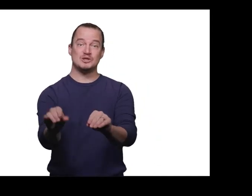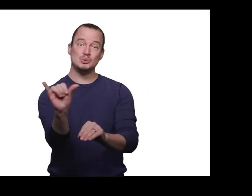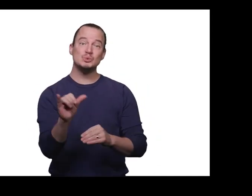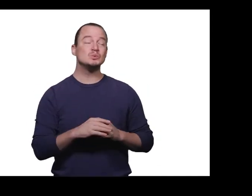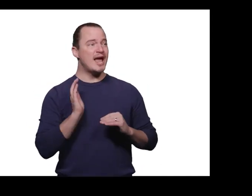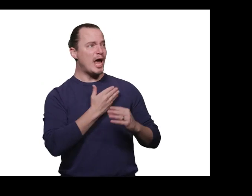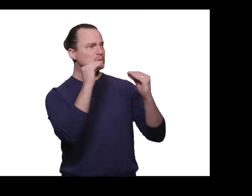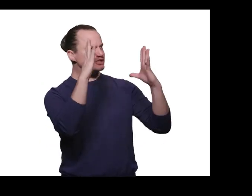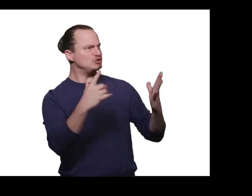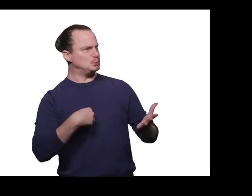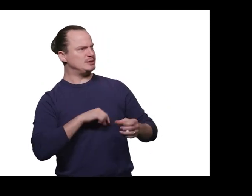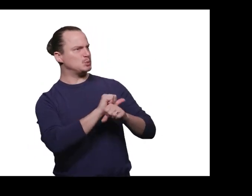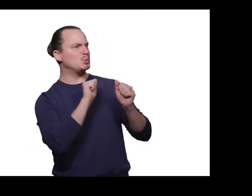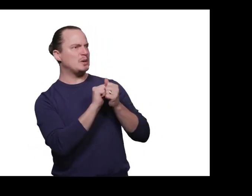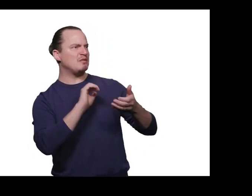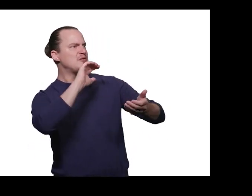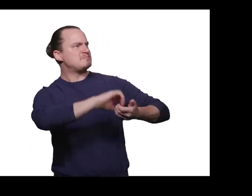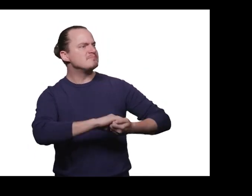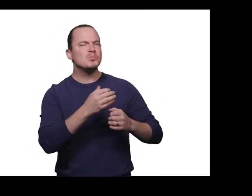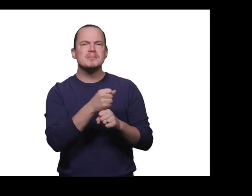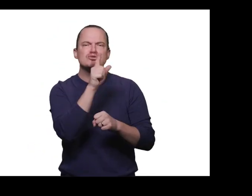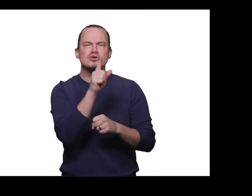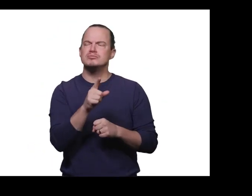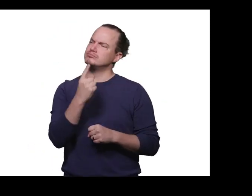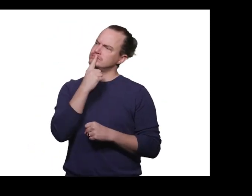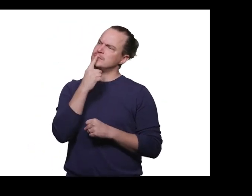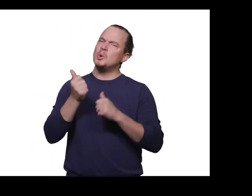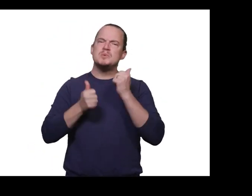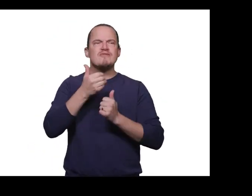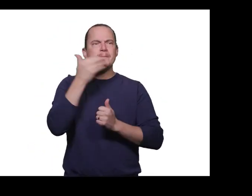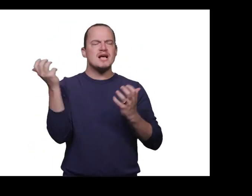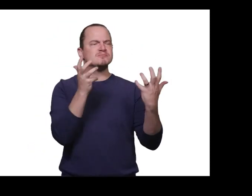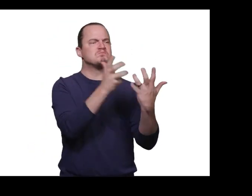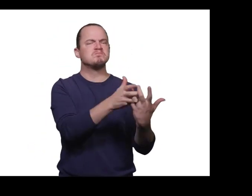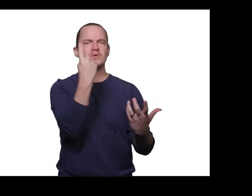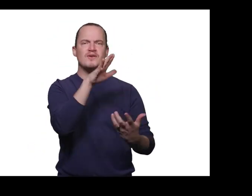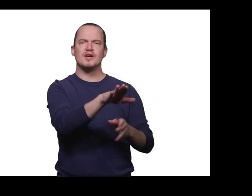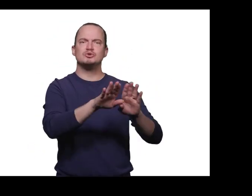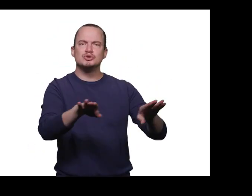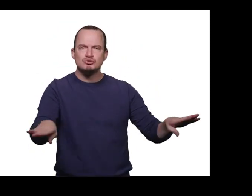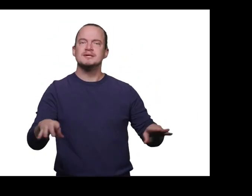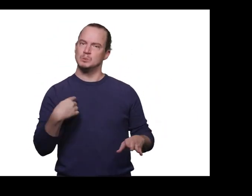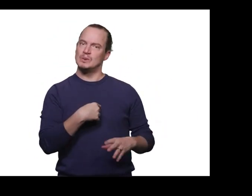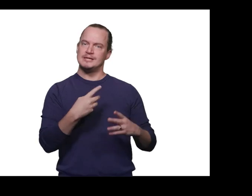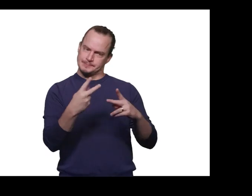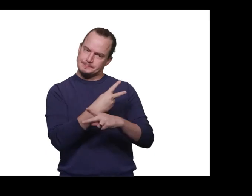partners to know what is the most accessible movement strategies for their children.